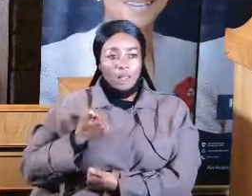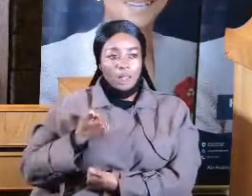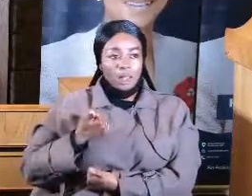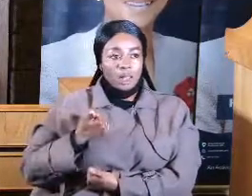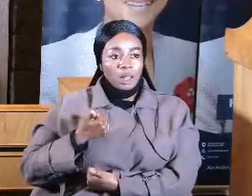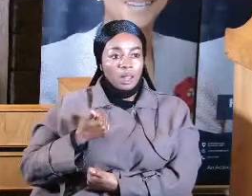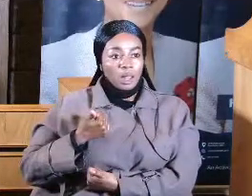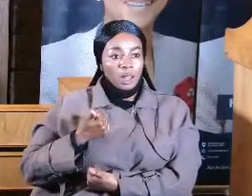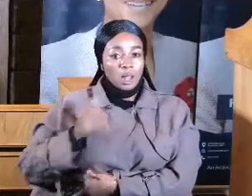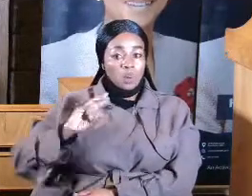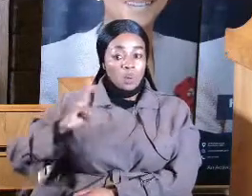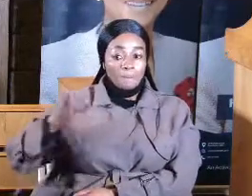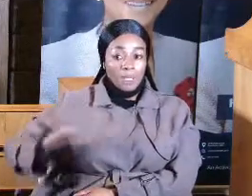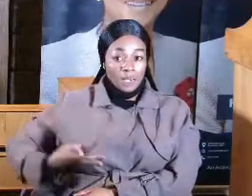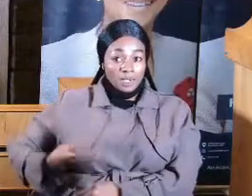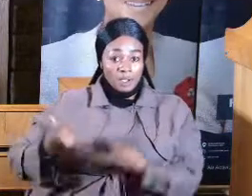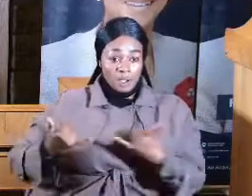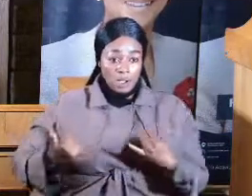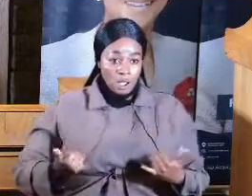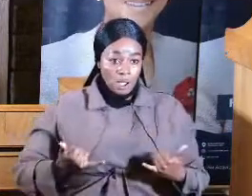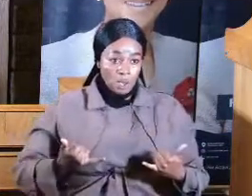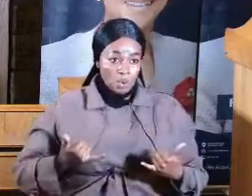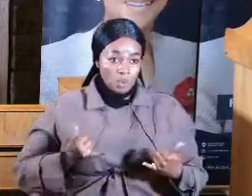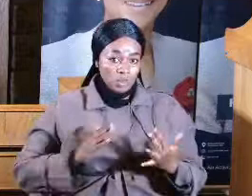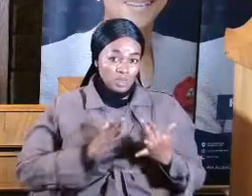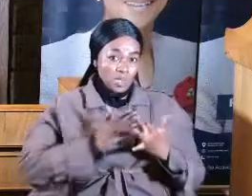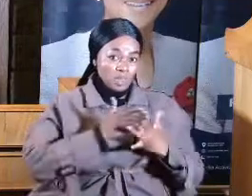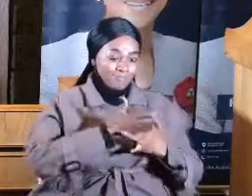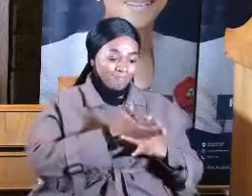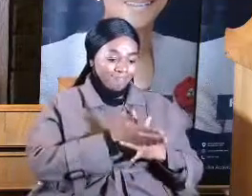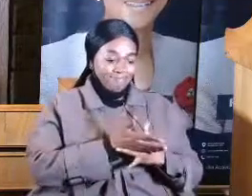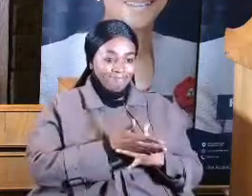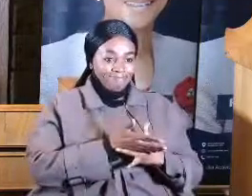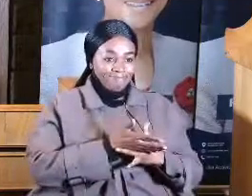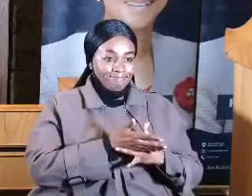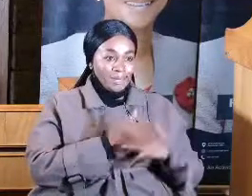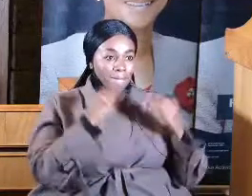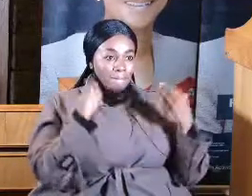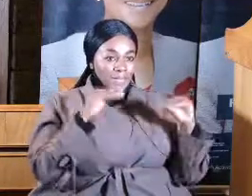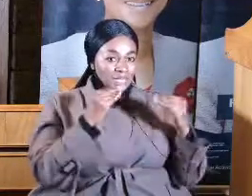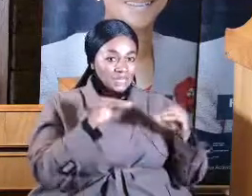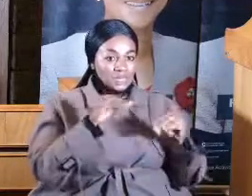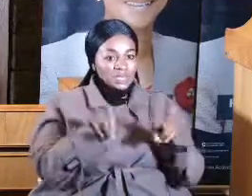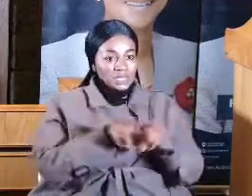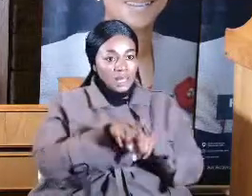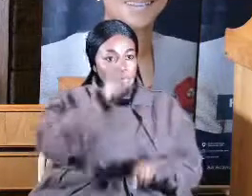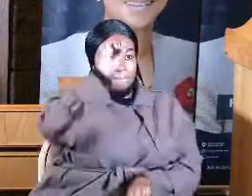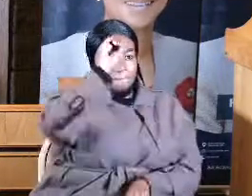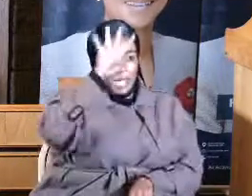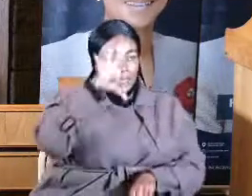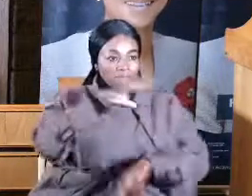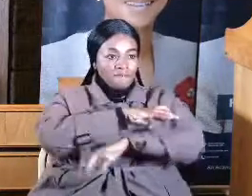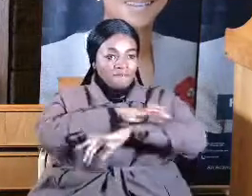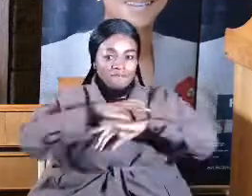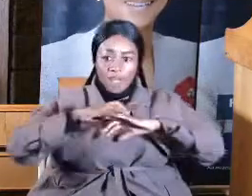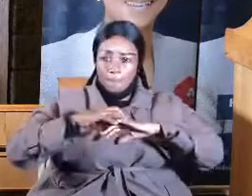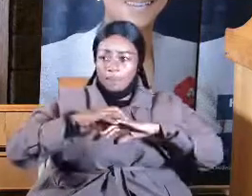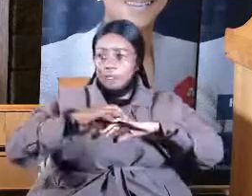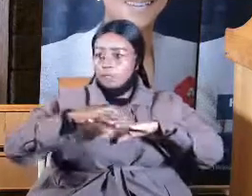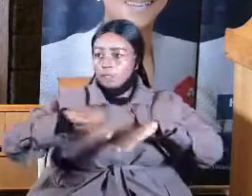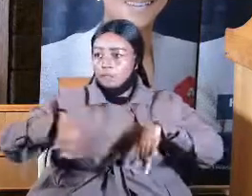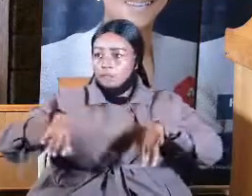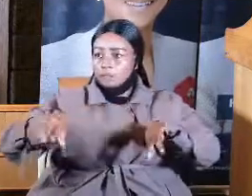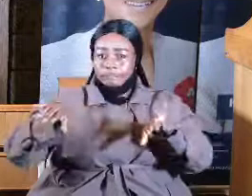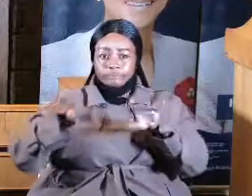women are now entering the male-dominated industries such as mining, farming, transport